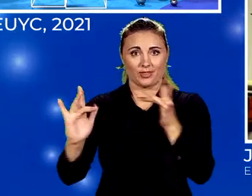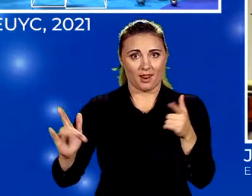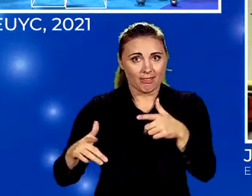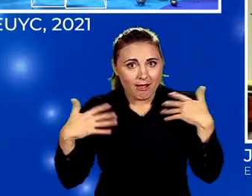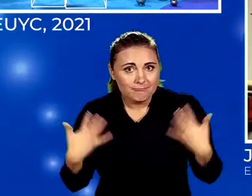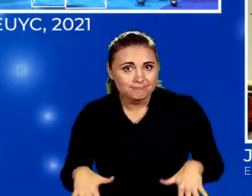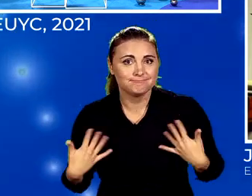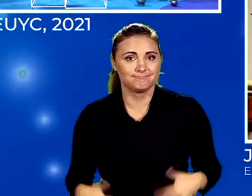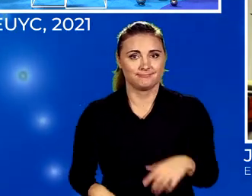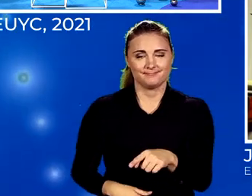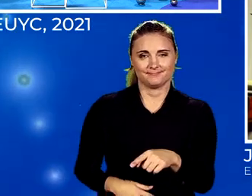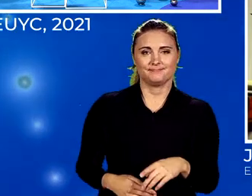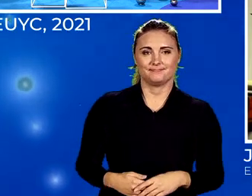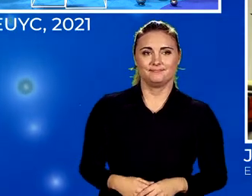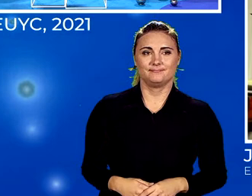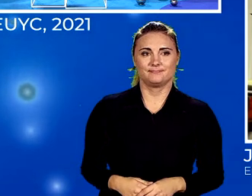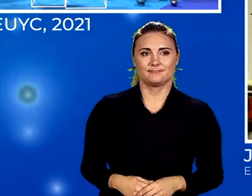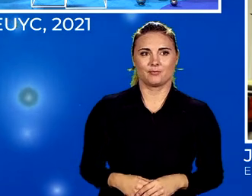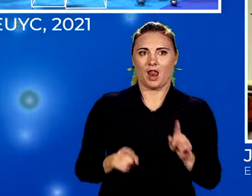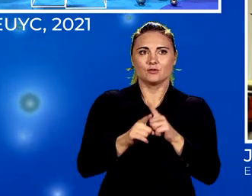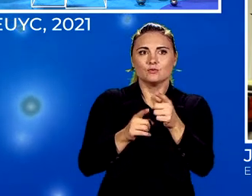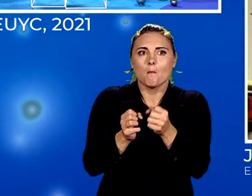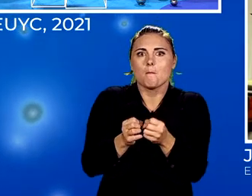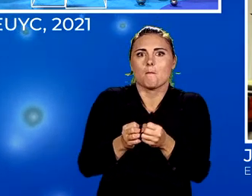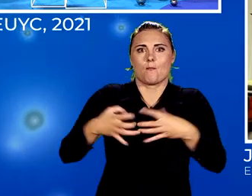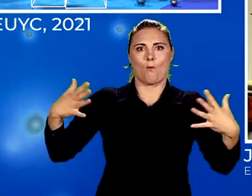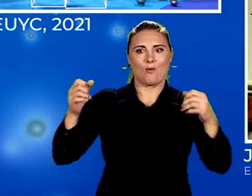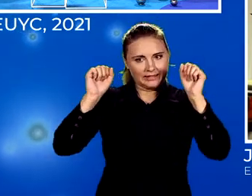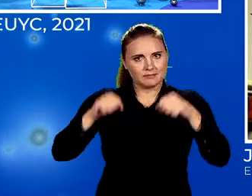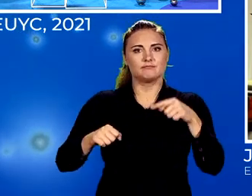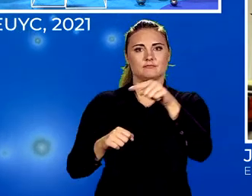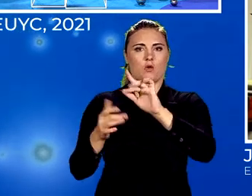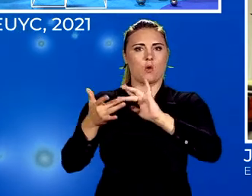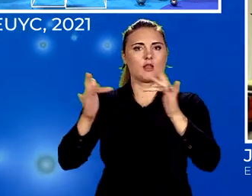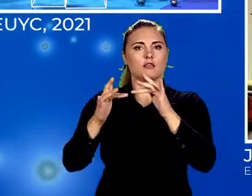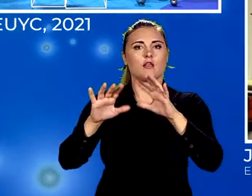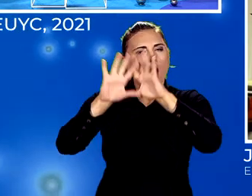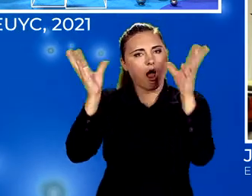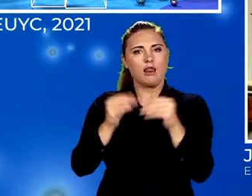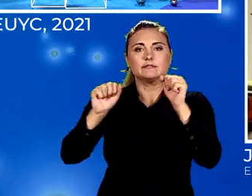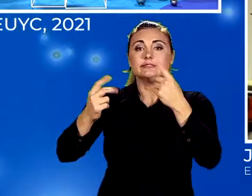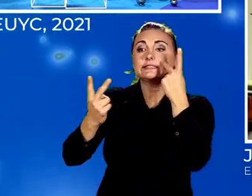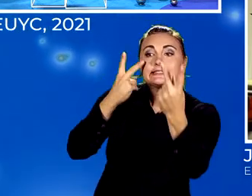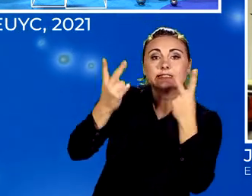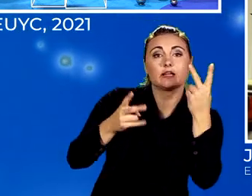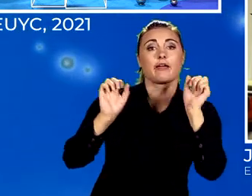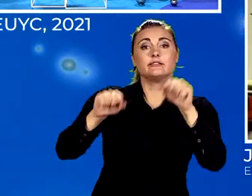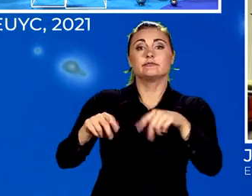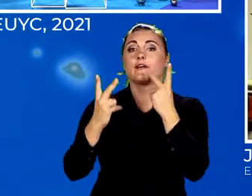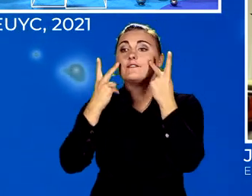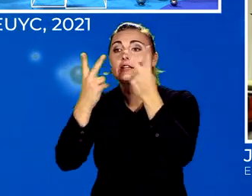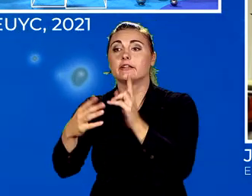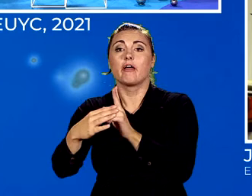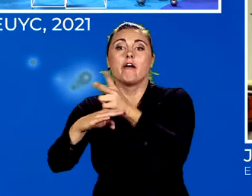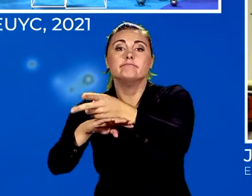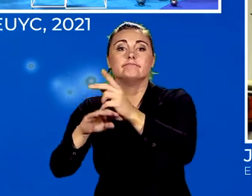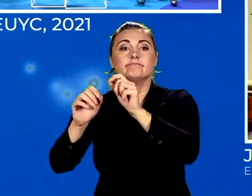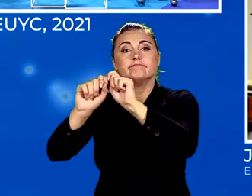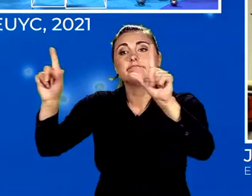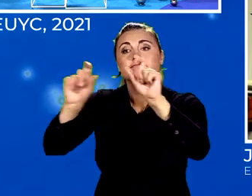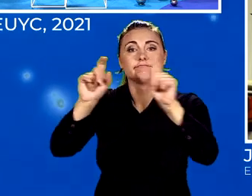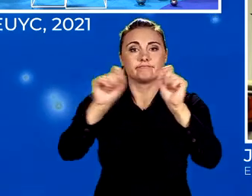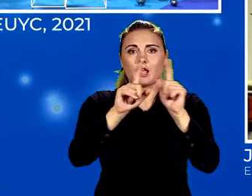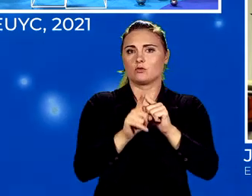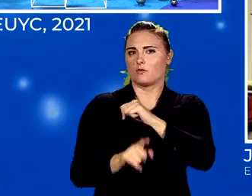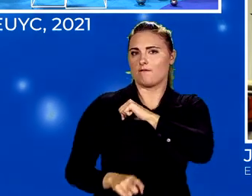we have, since more things are moving online, there are more possibilities to participate online. And also, if